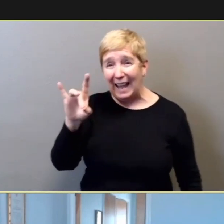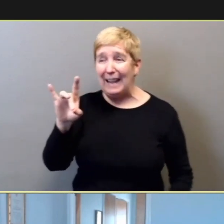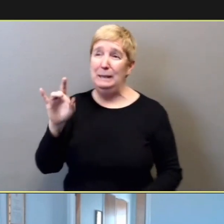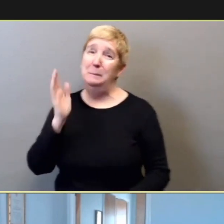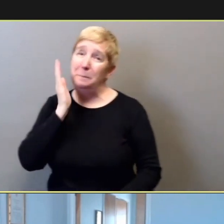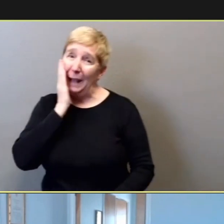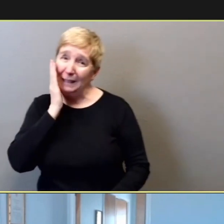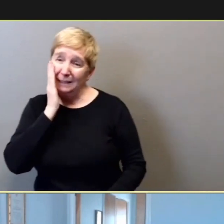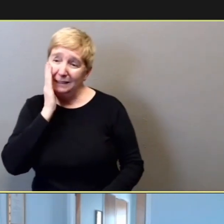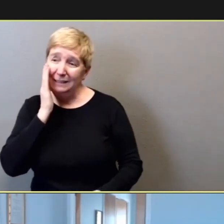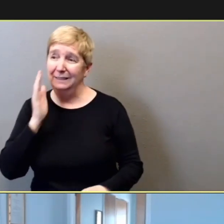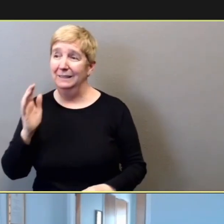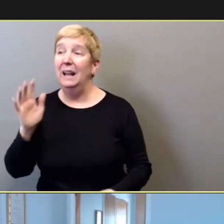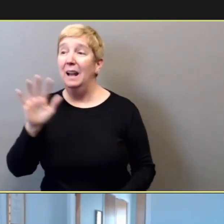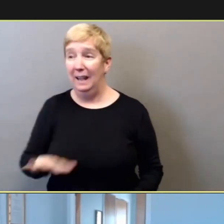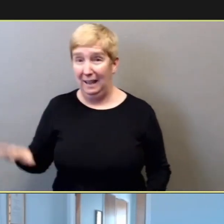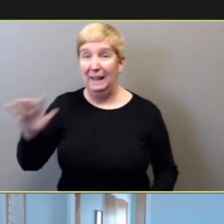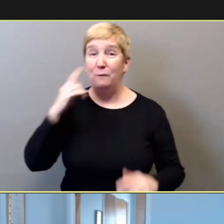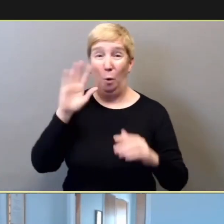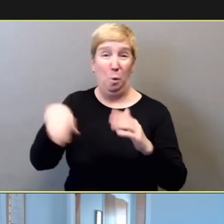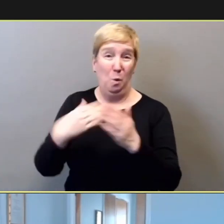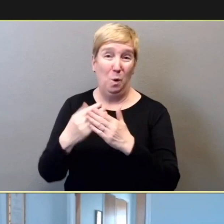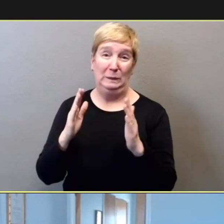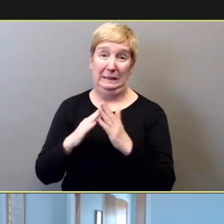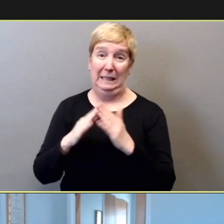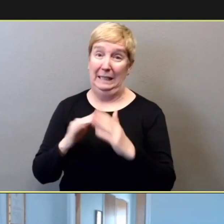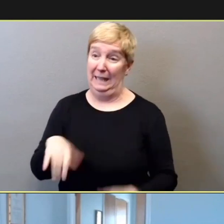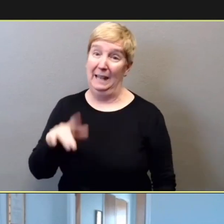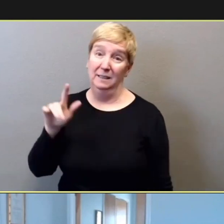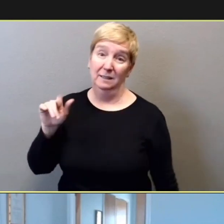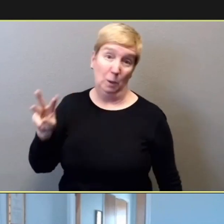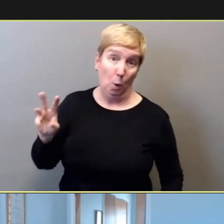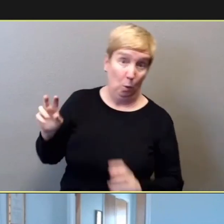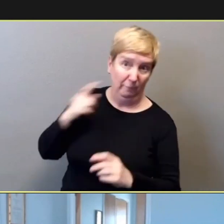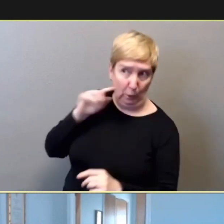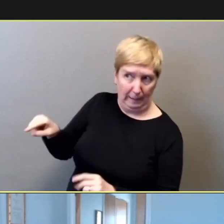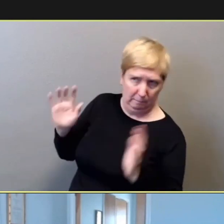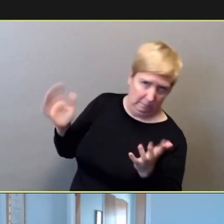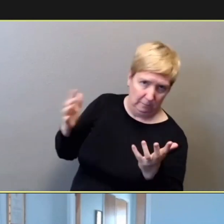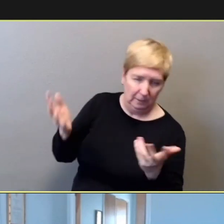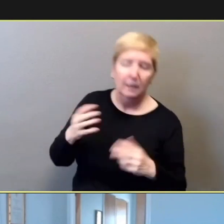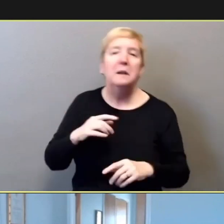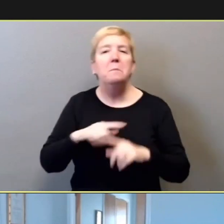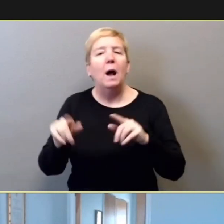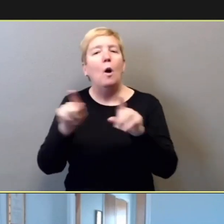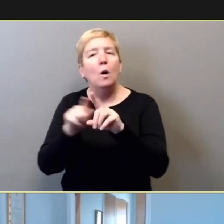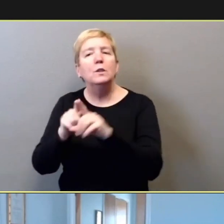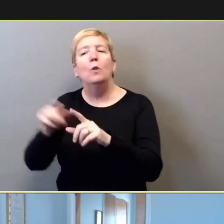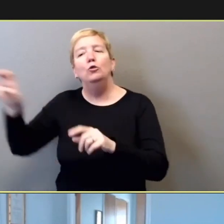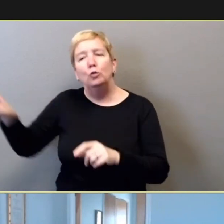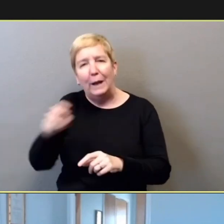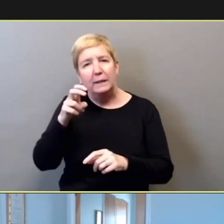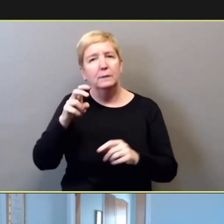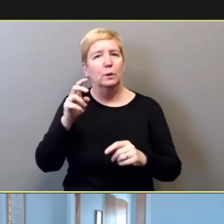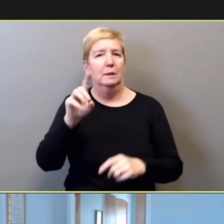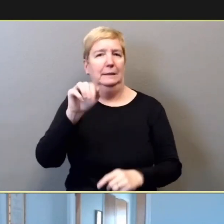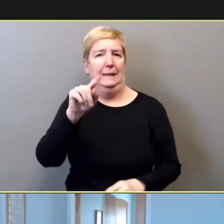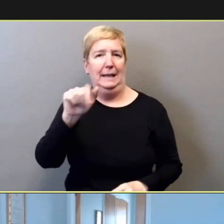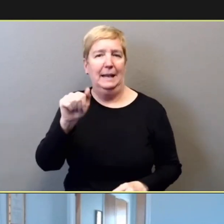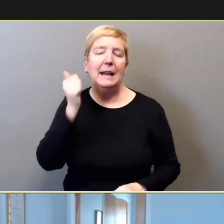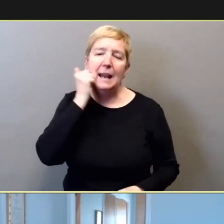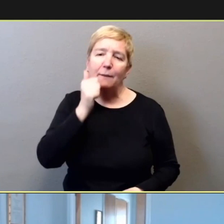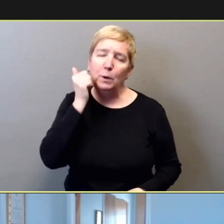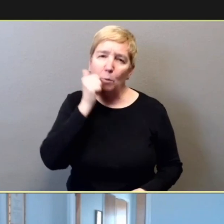since September, is just a daily review for us. We also look at really interesting transfer data every morning to